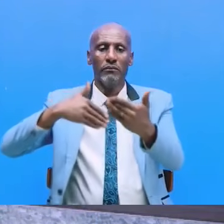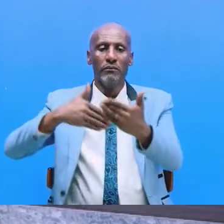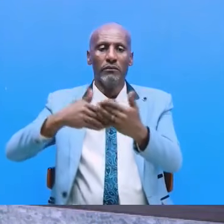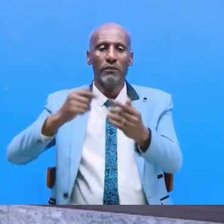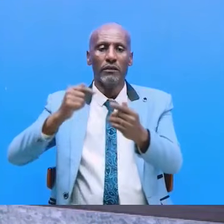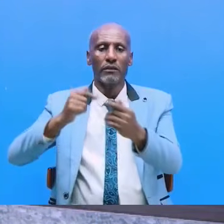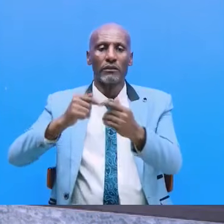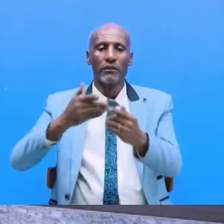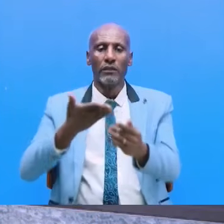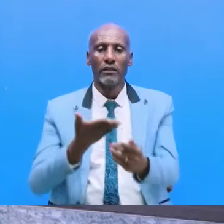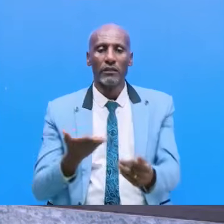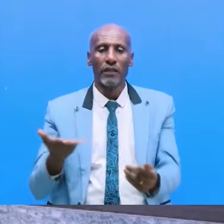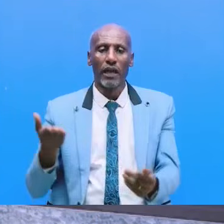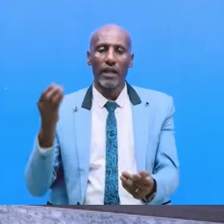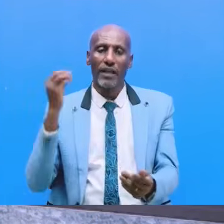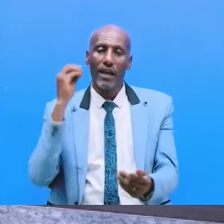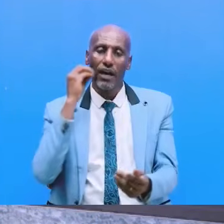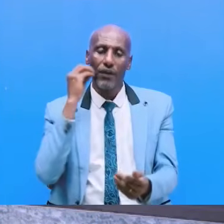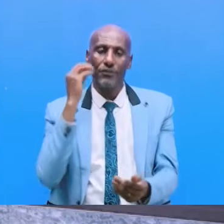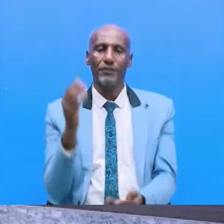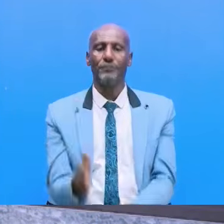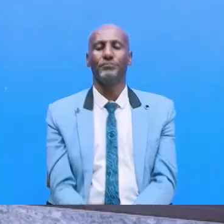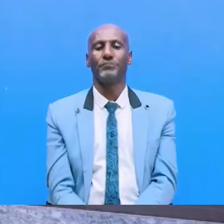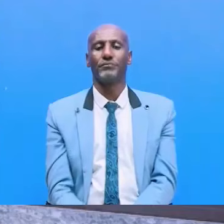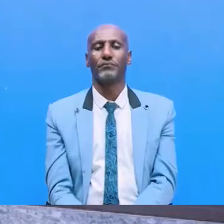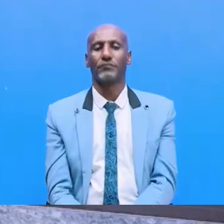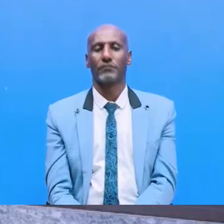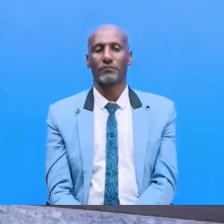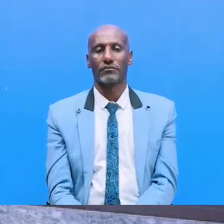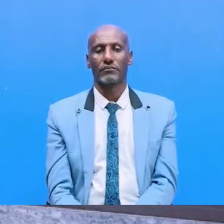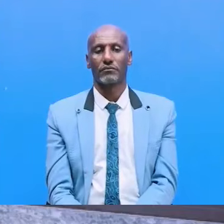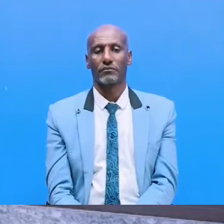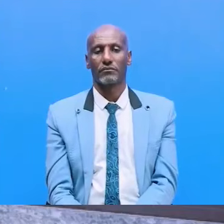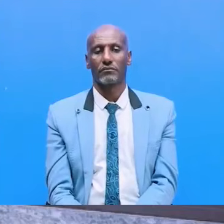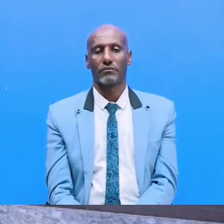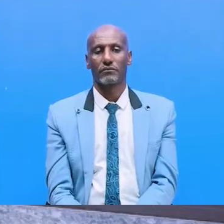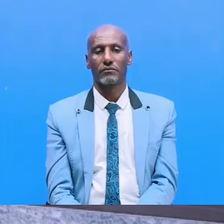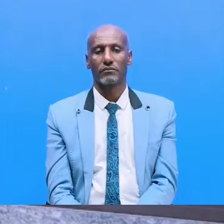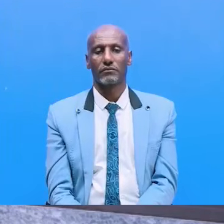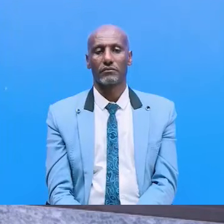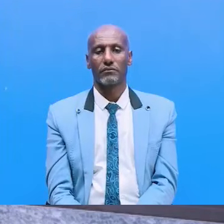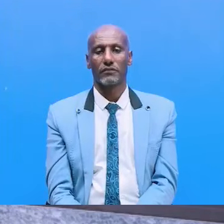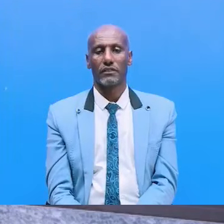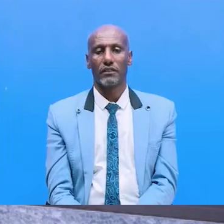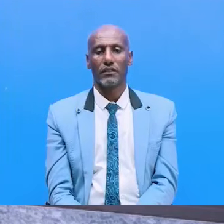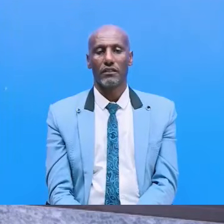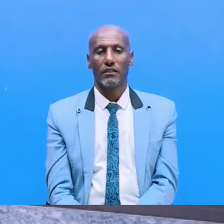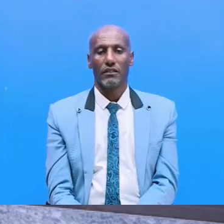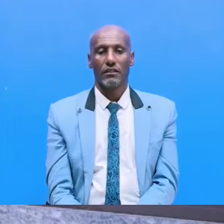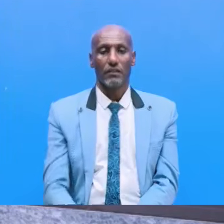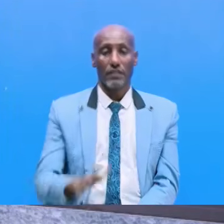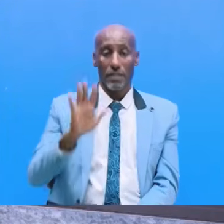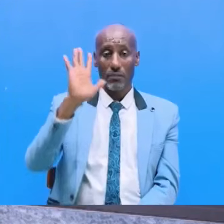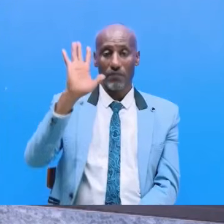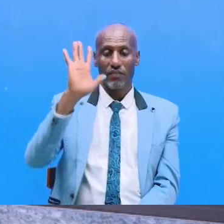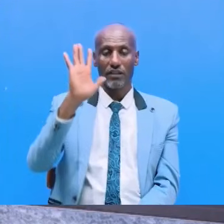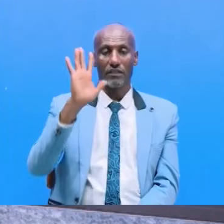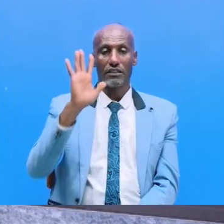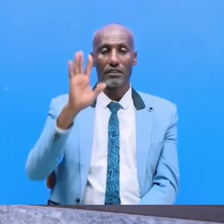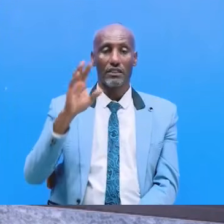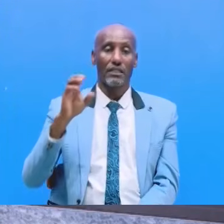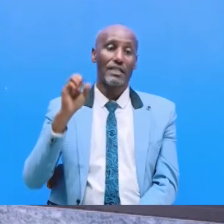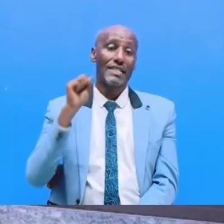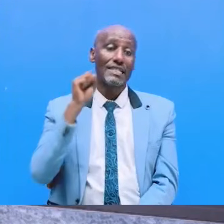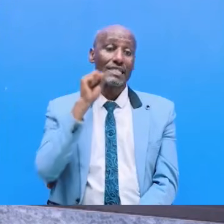their house. This is a specific park near to where? Their house. Question number 5. Sarah